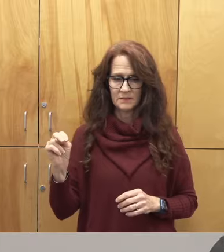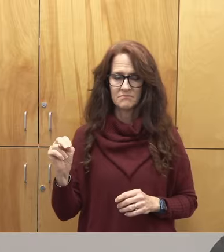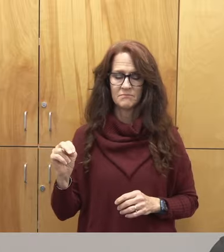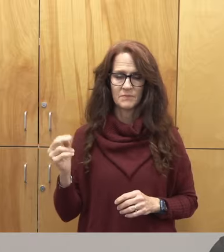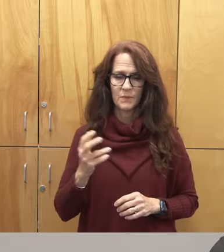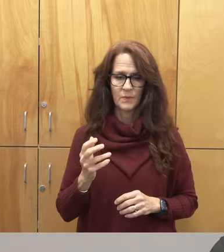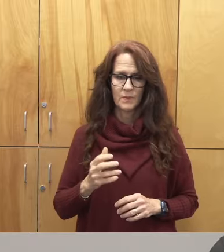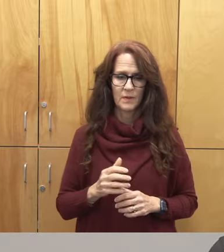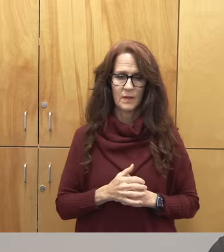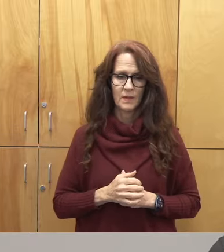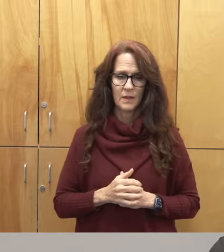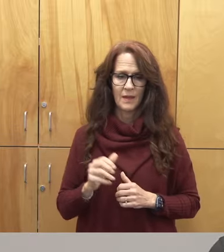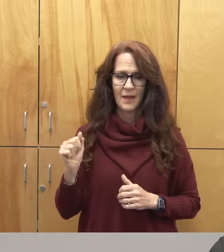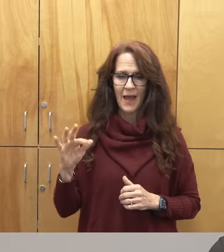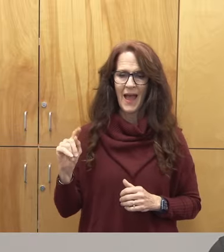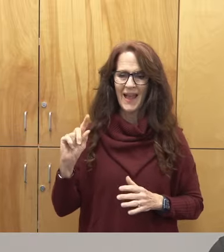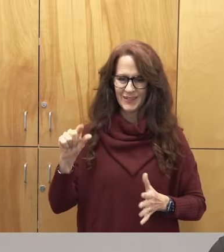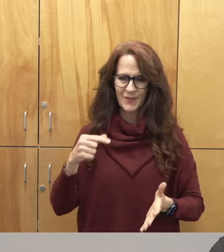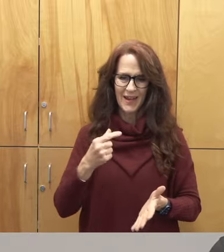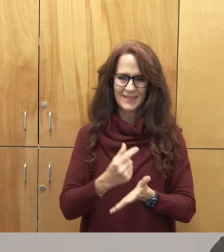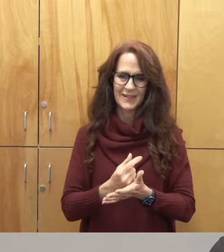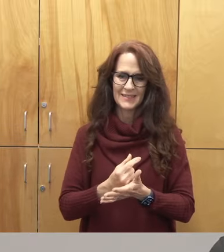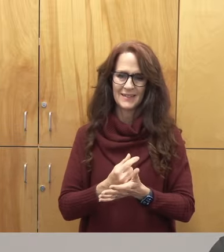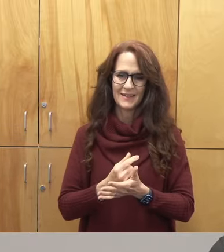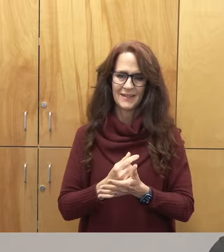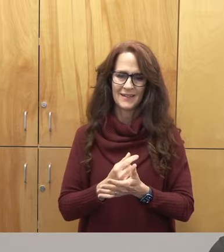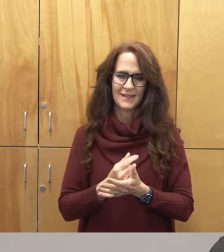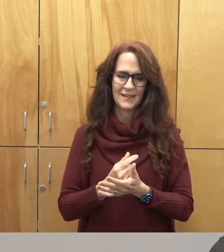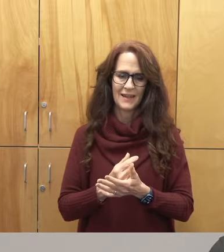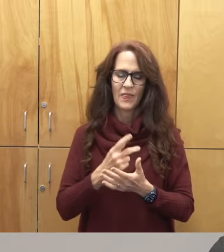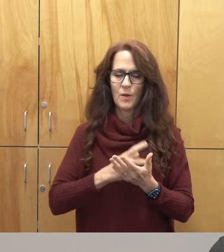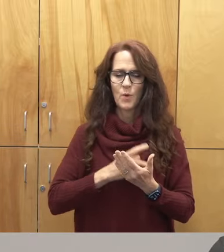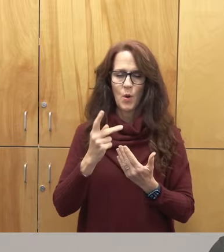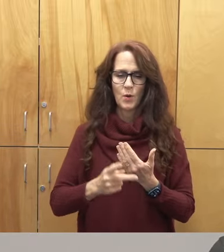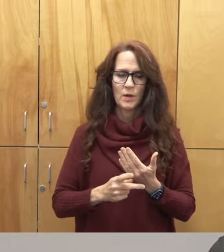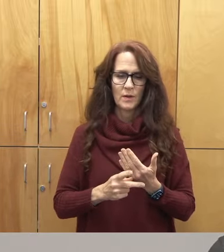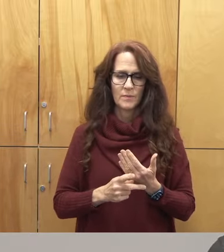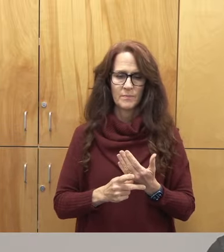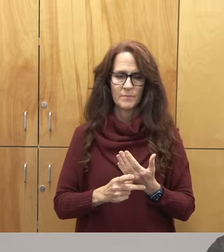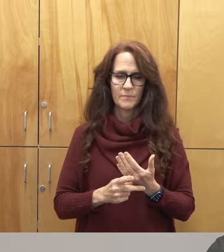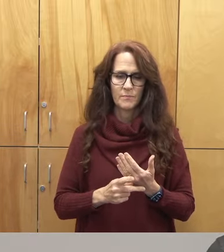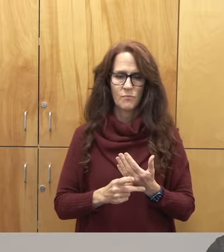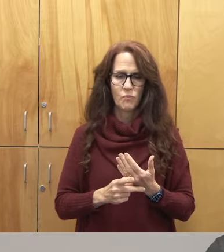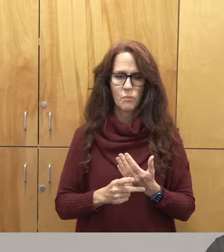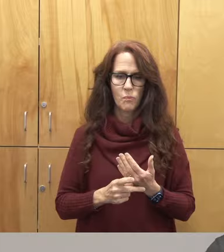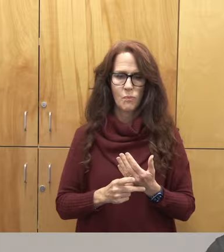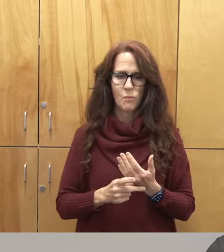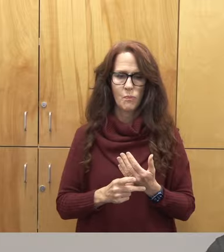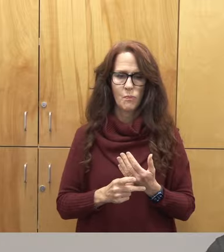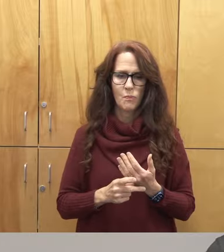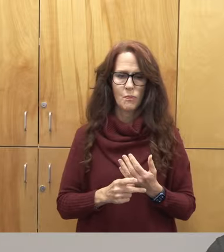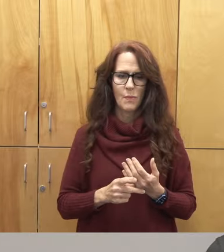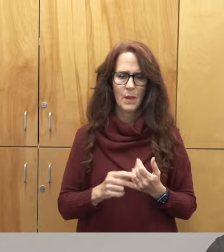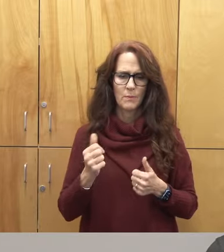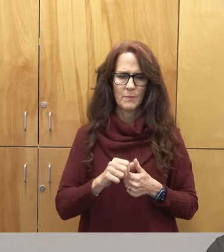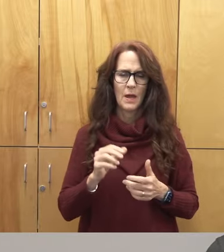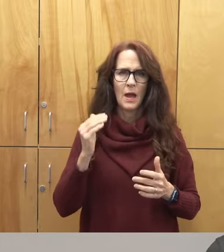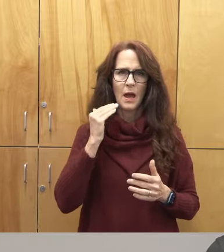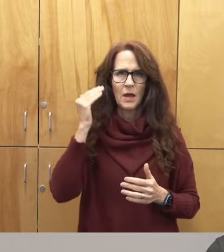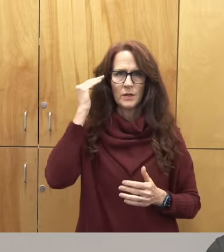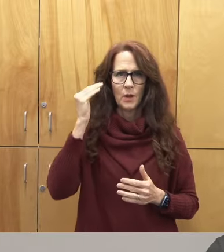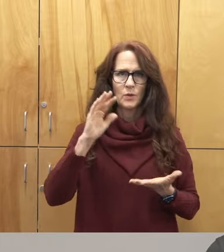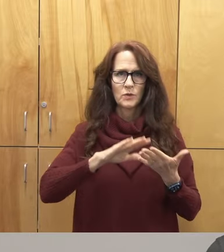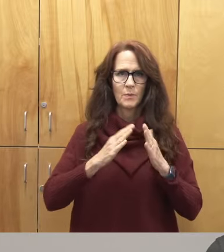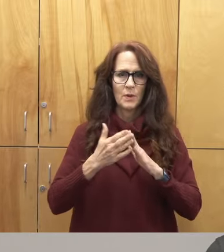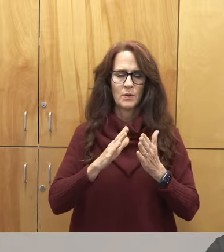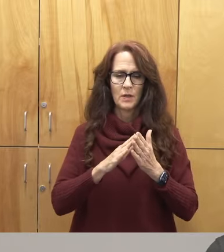the ACT graduation, that's our program. I don't know if I ever remember this correctly, but Adult